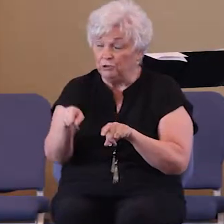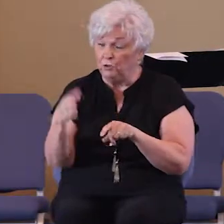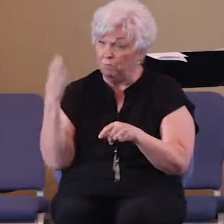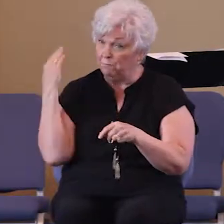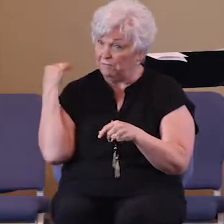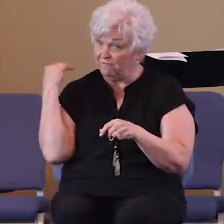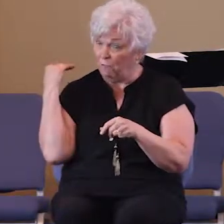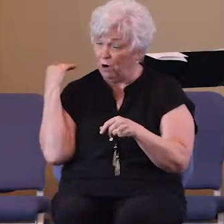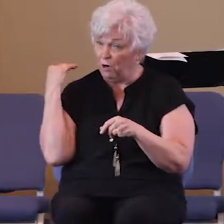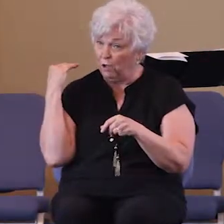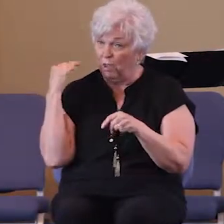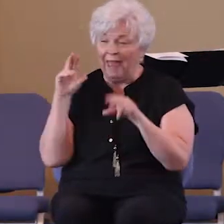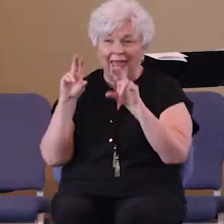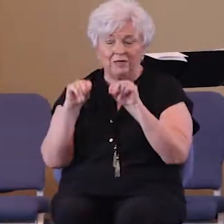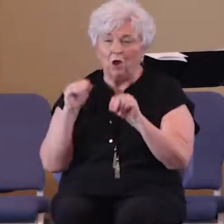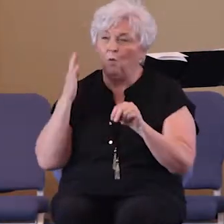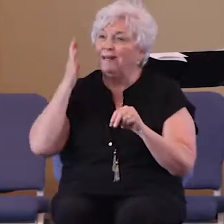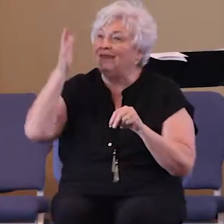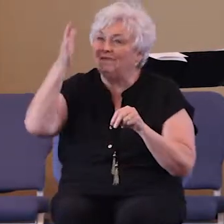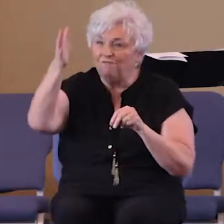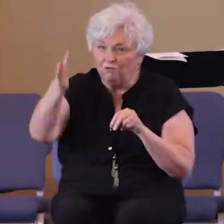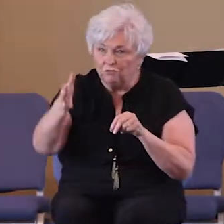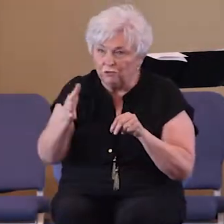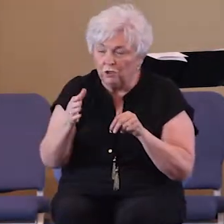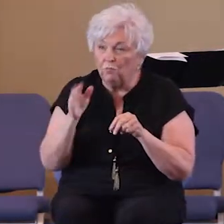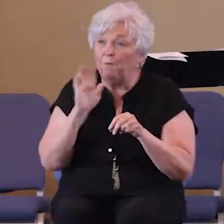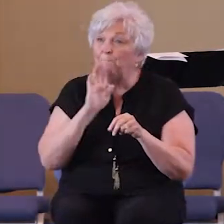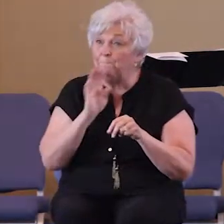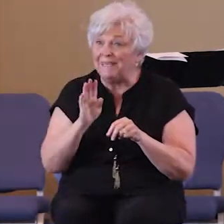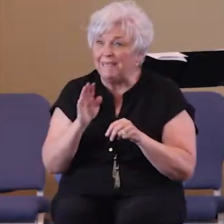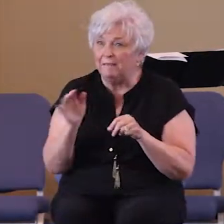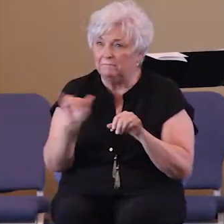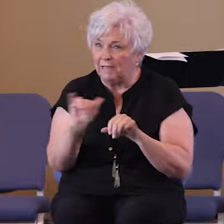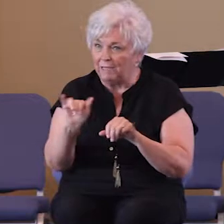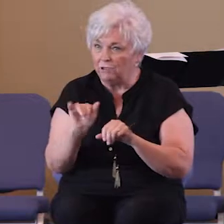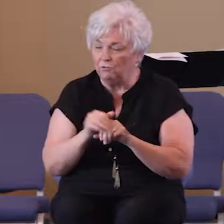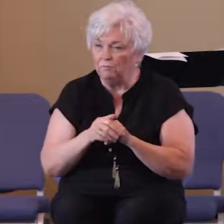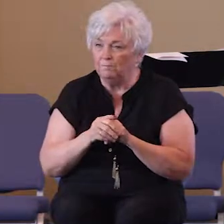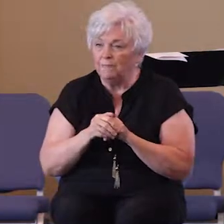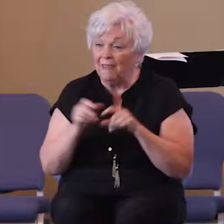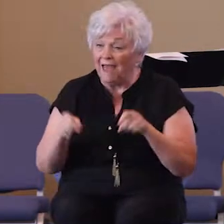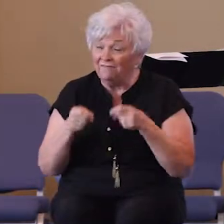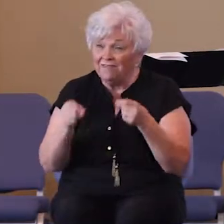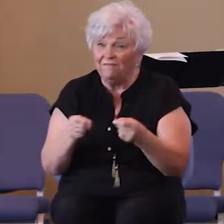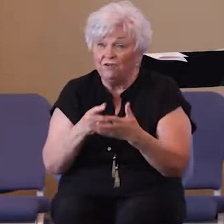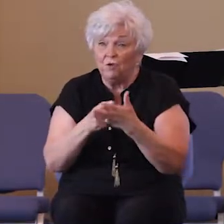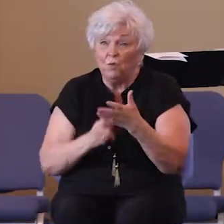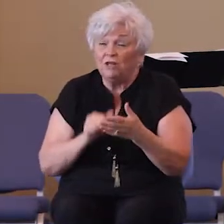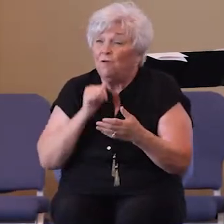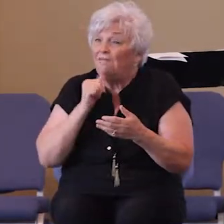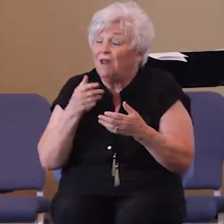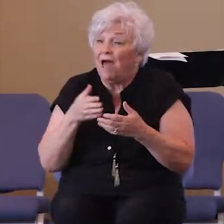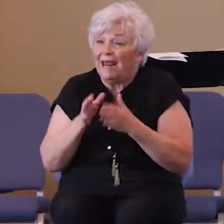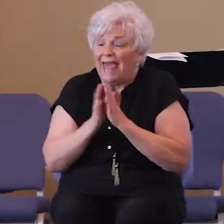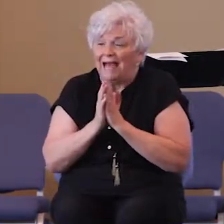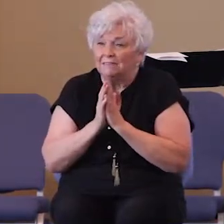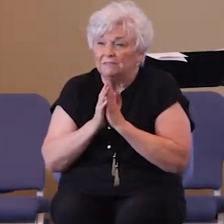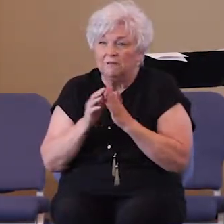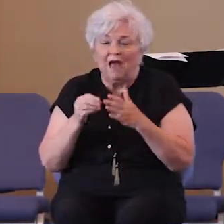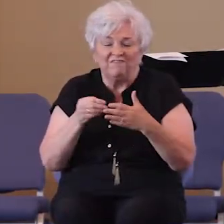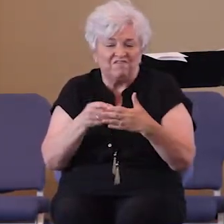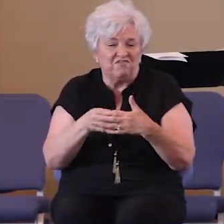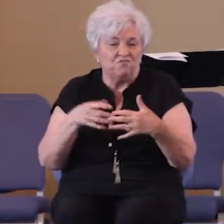one like you arise after you. I have also given you what you have not asked, both riches and